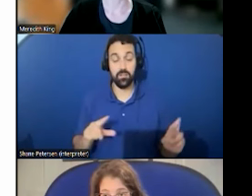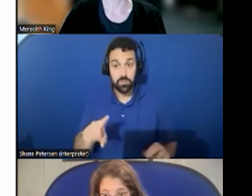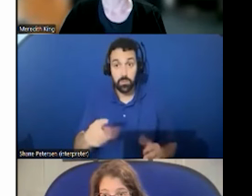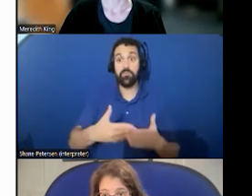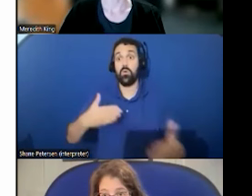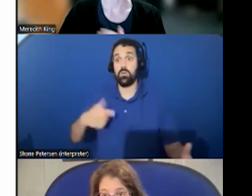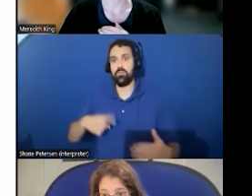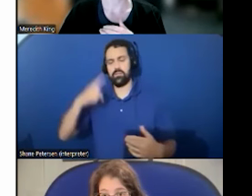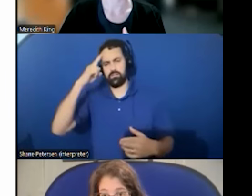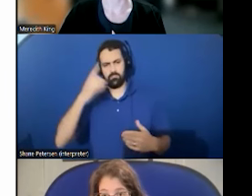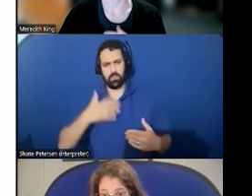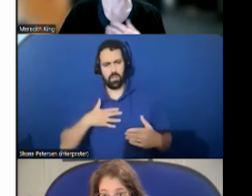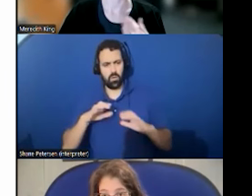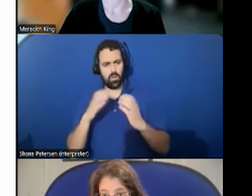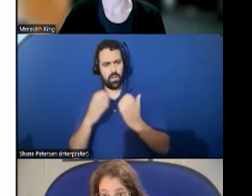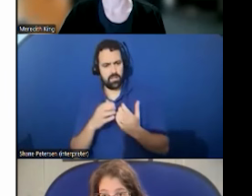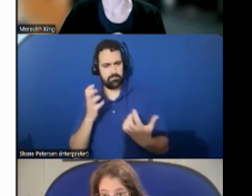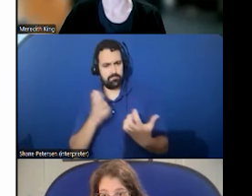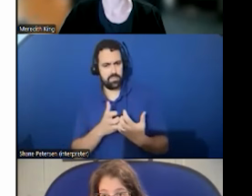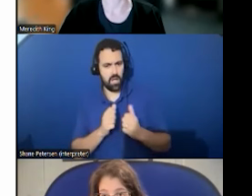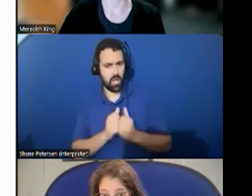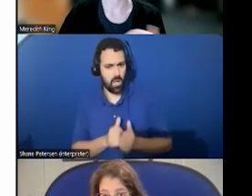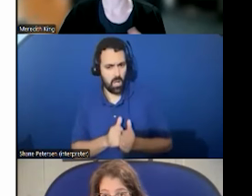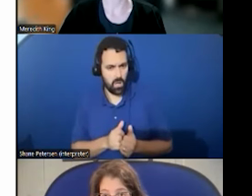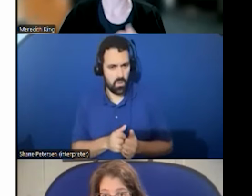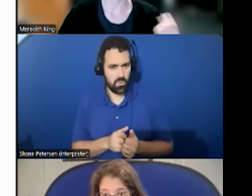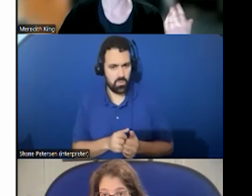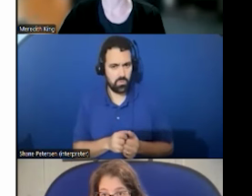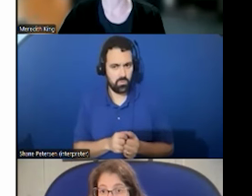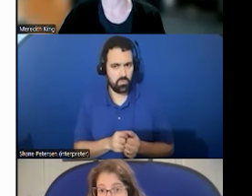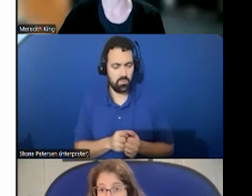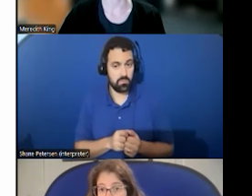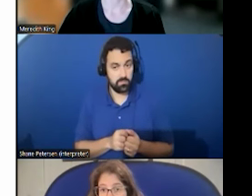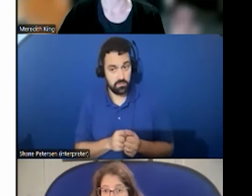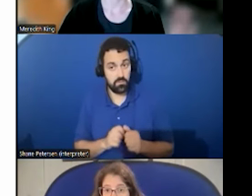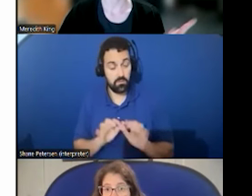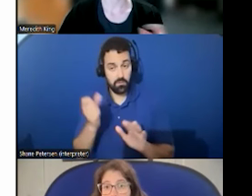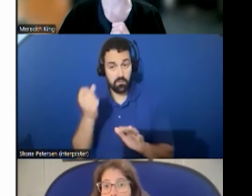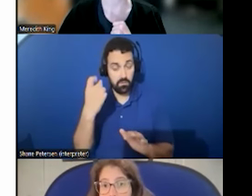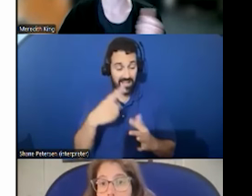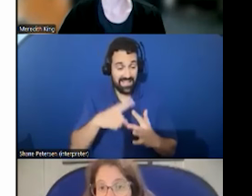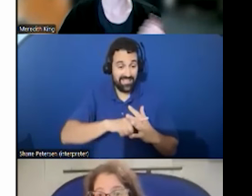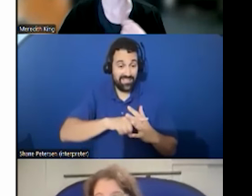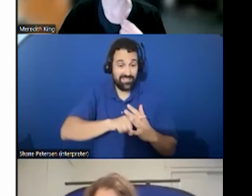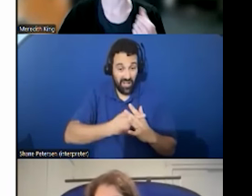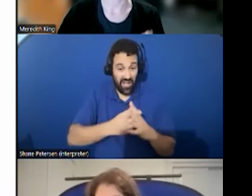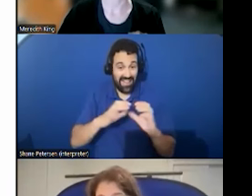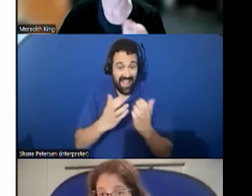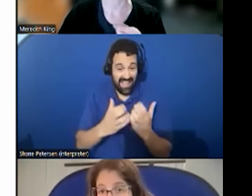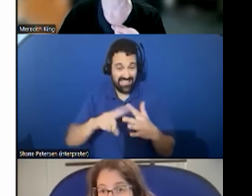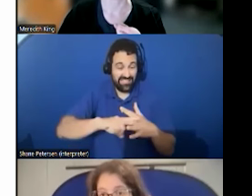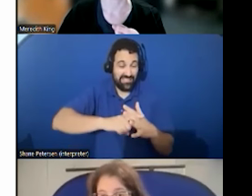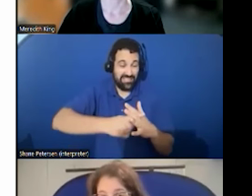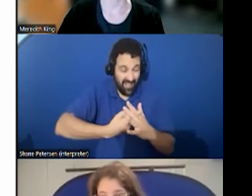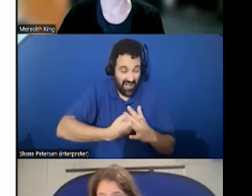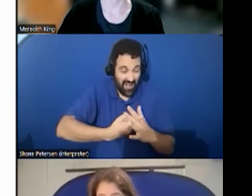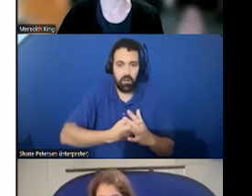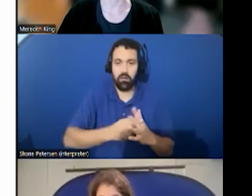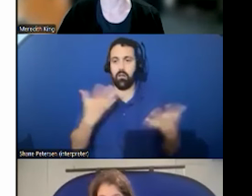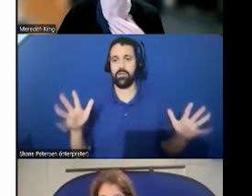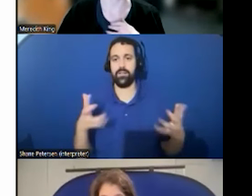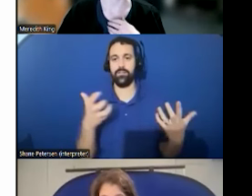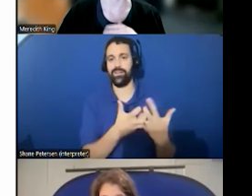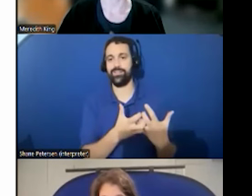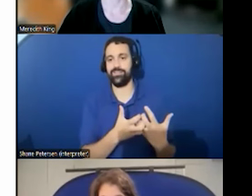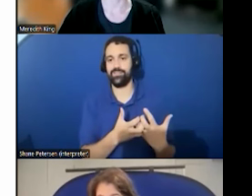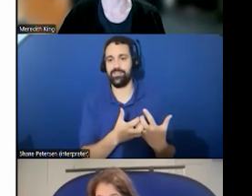this? That's not what we're going to be doing, right? We're going to be making sure from the start. So there isn't even a single moment where someone